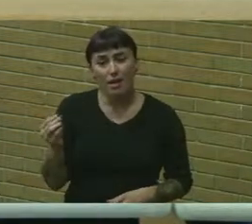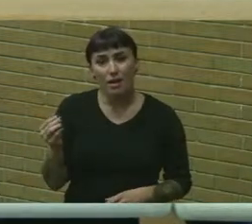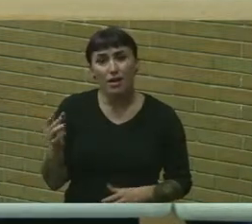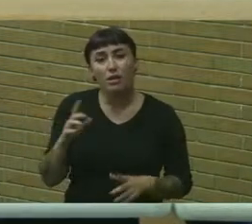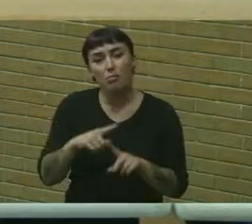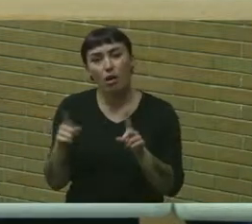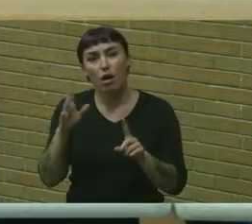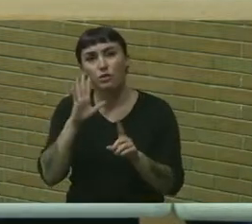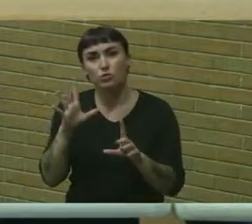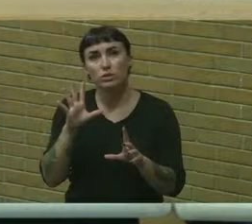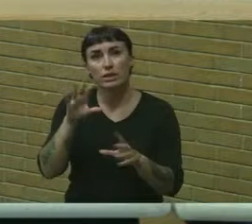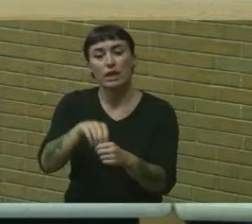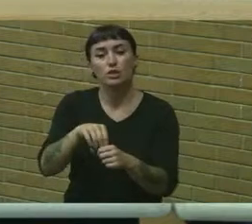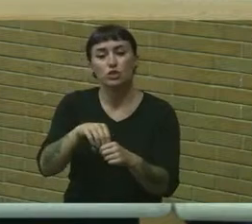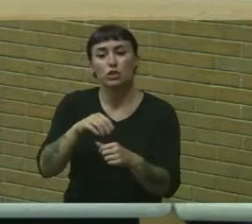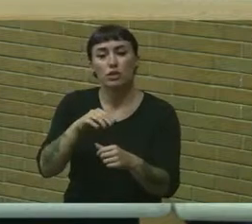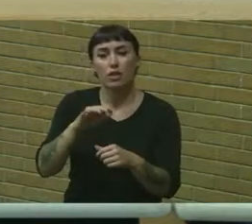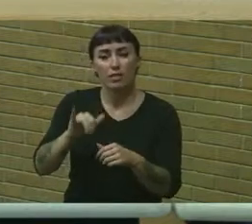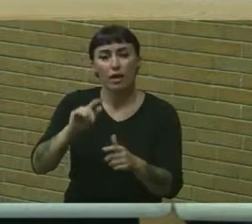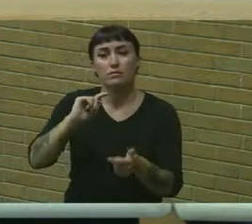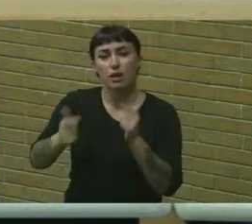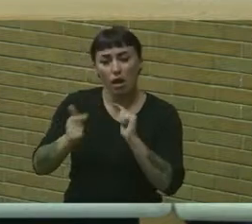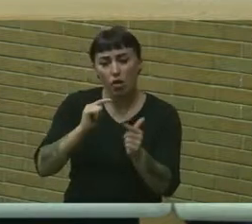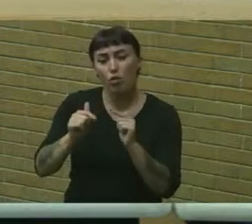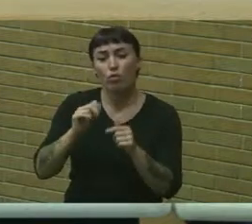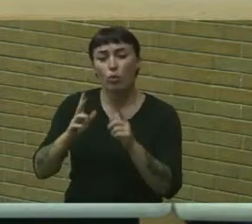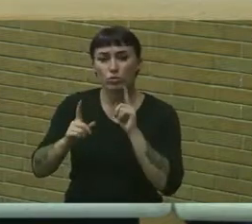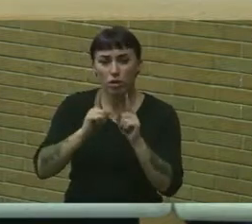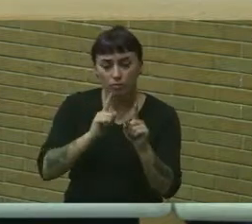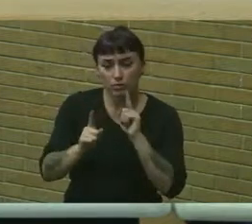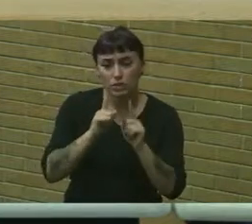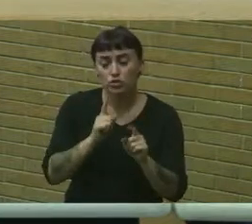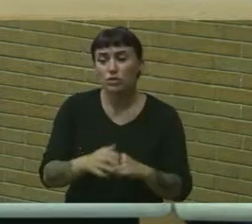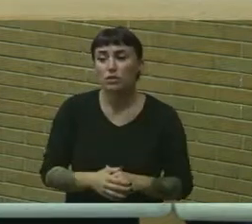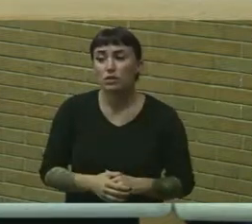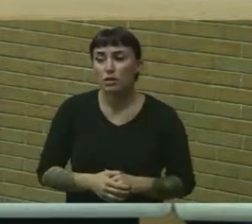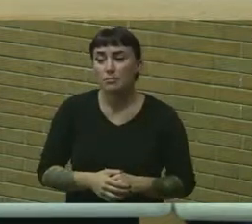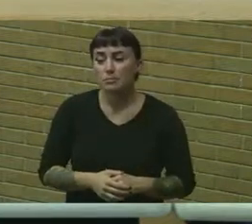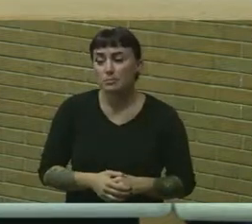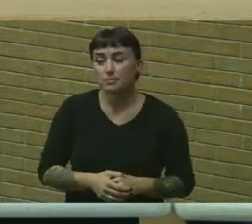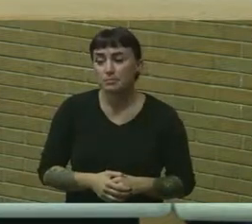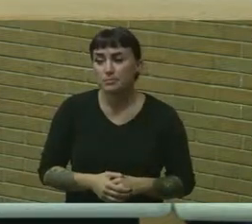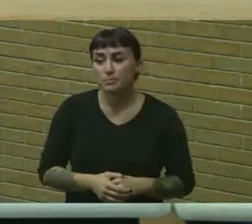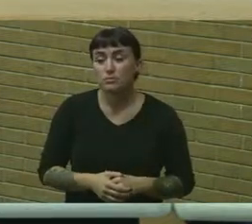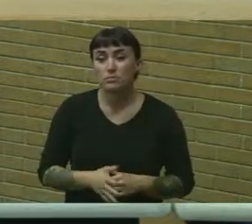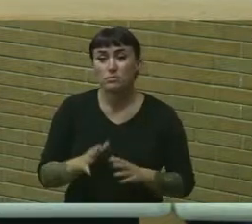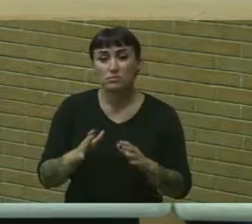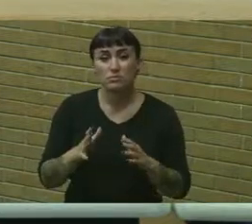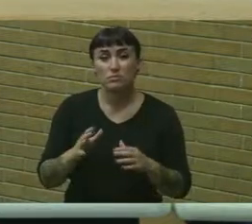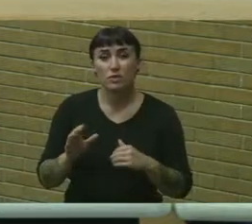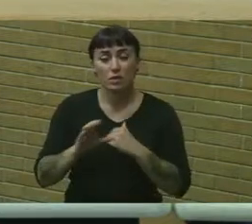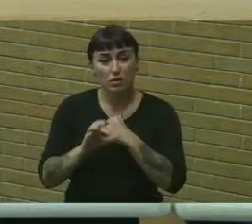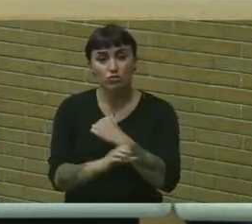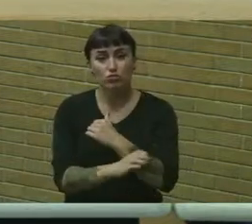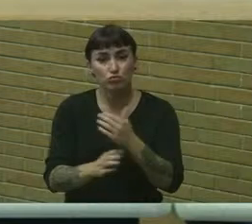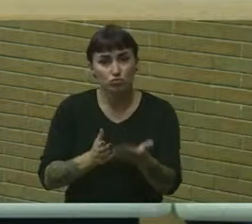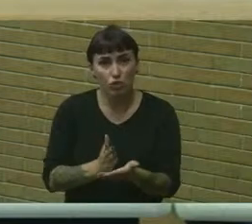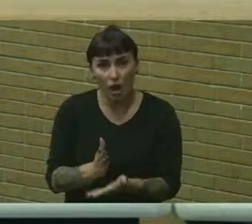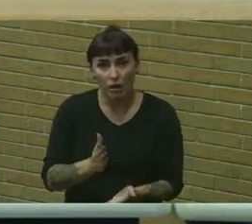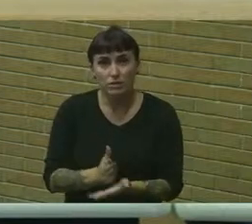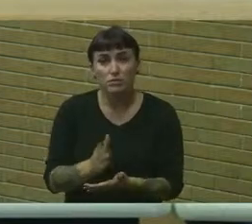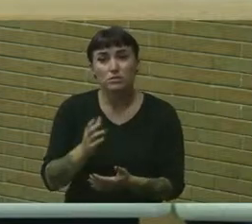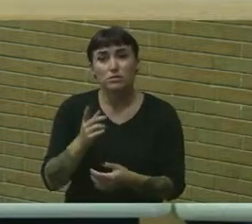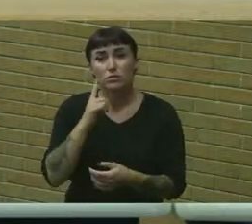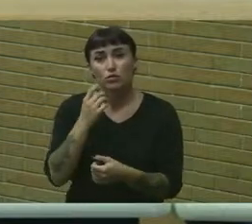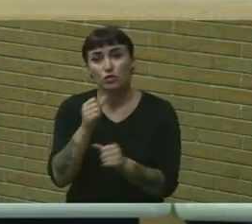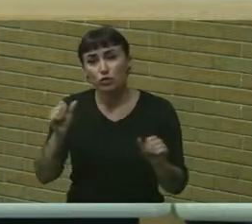But as we engage in those dialogues and in those conversations, the constitutional rights of